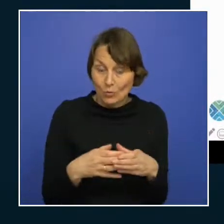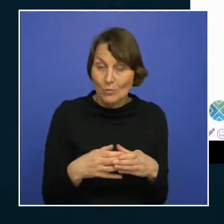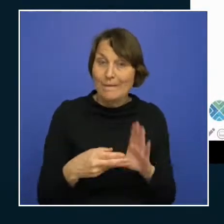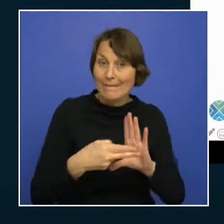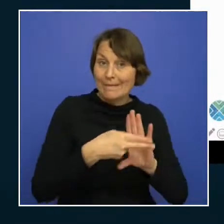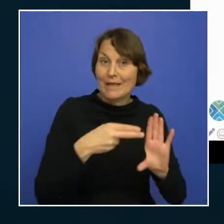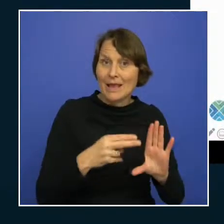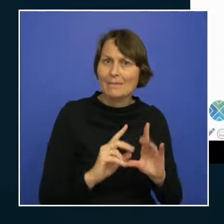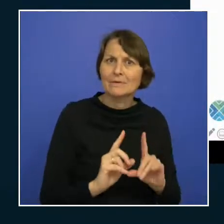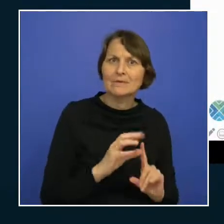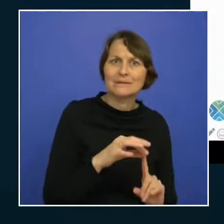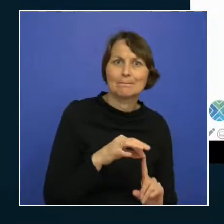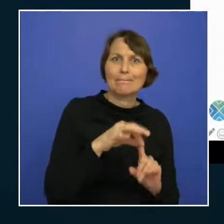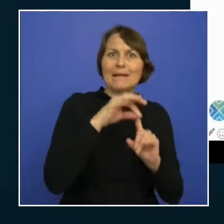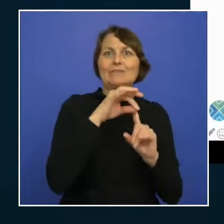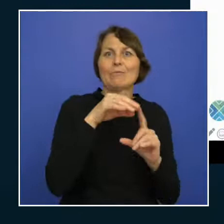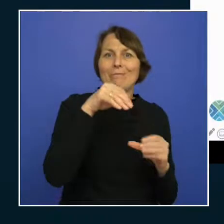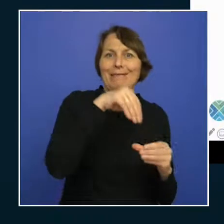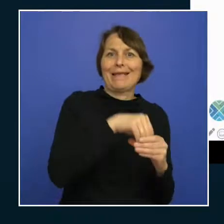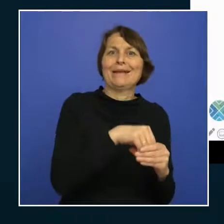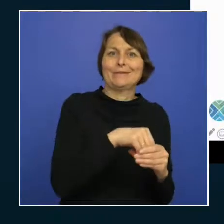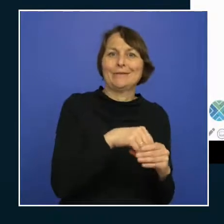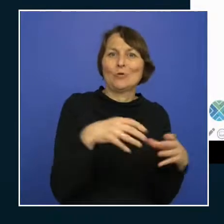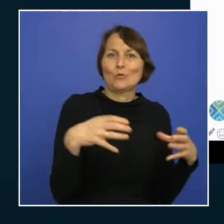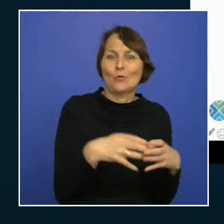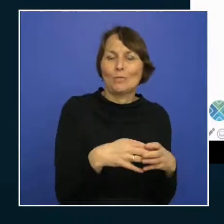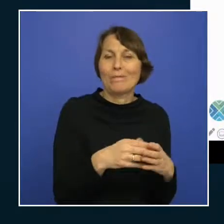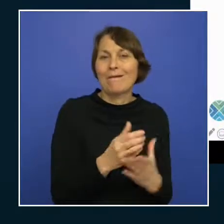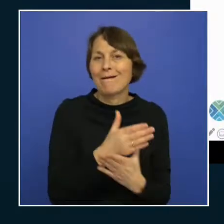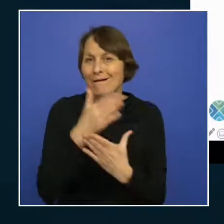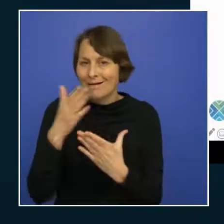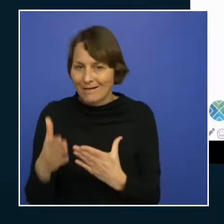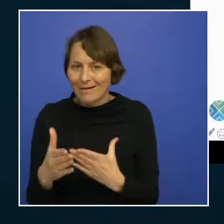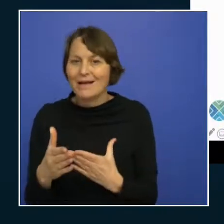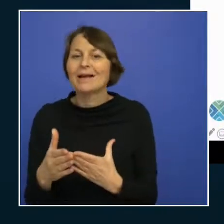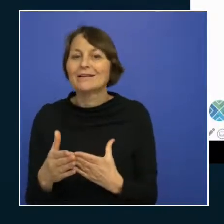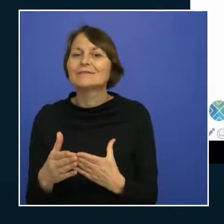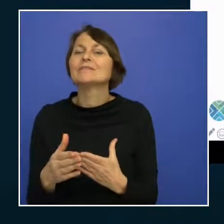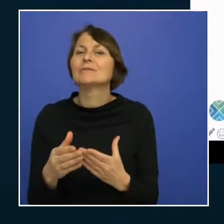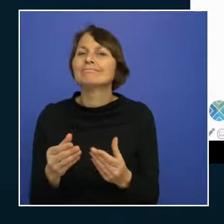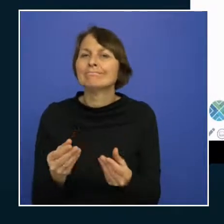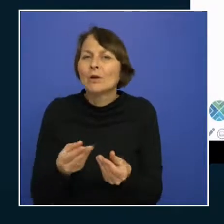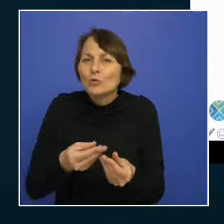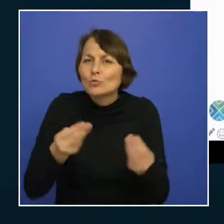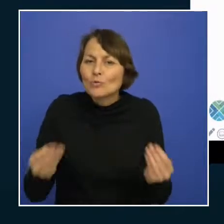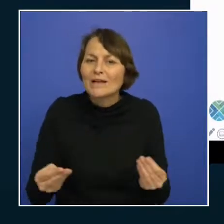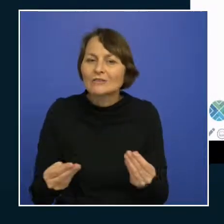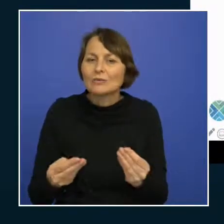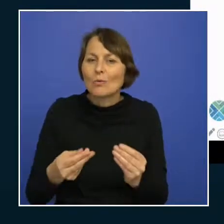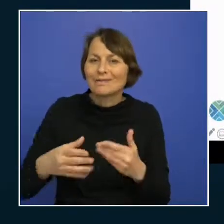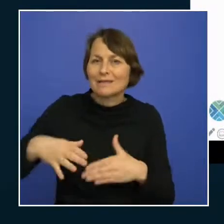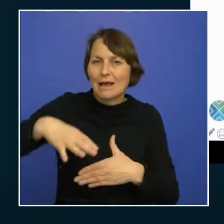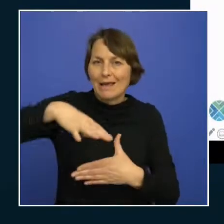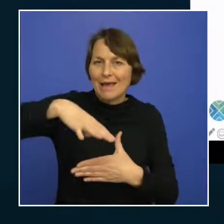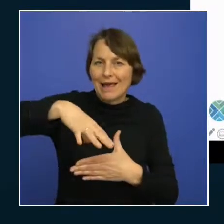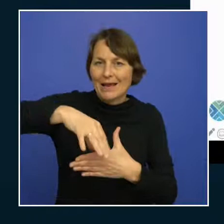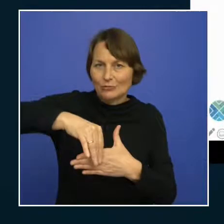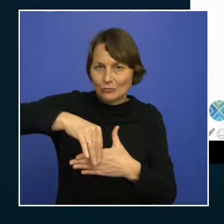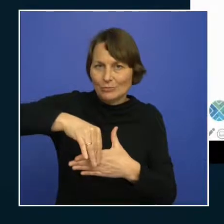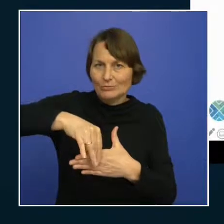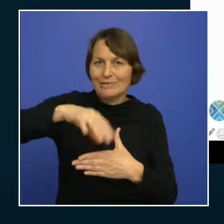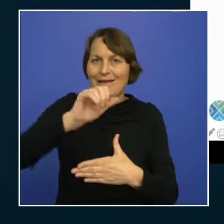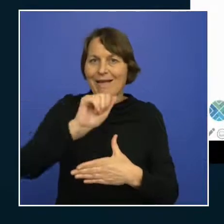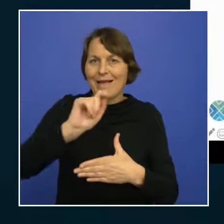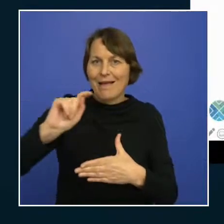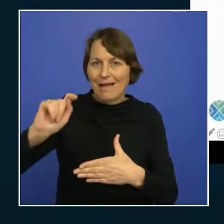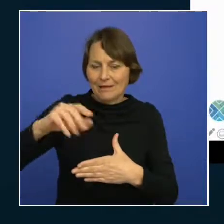within the resource group. And the last one is resource attribute. And then the resource attribute name should be